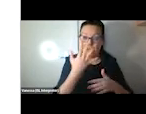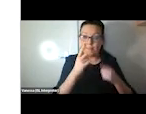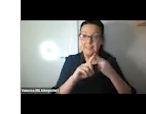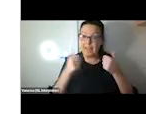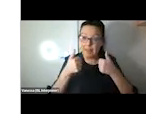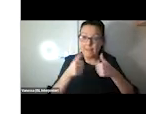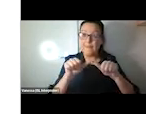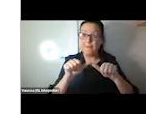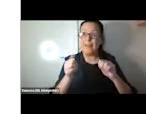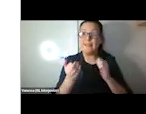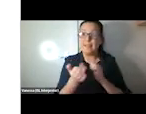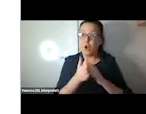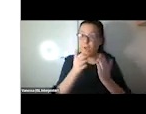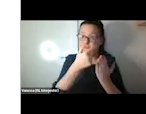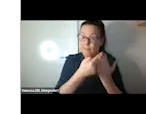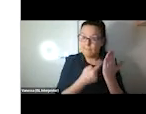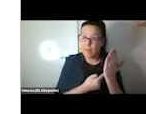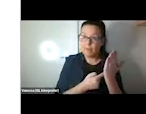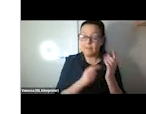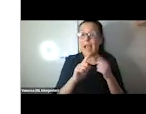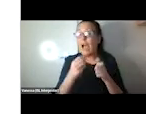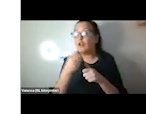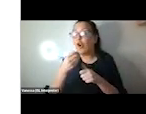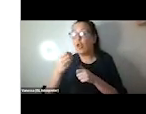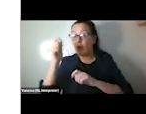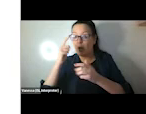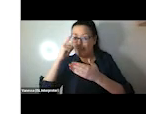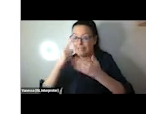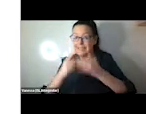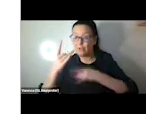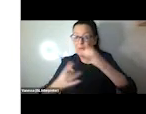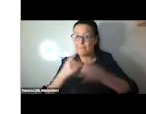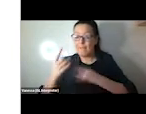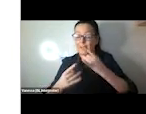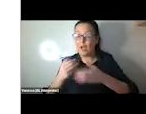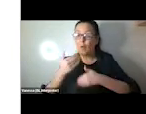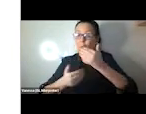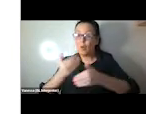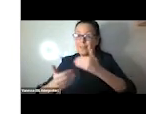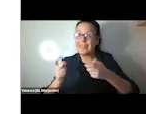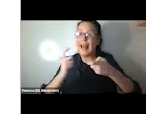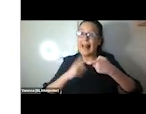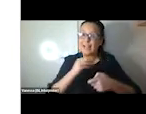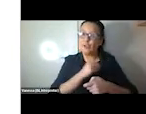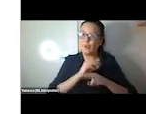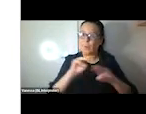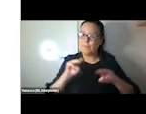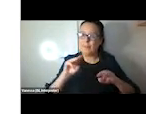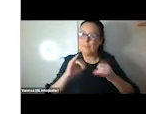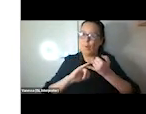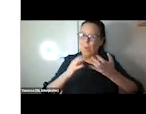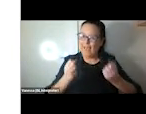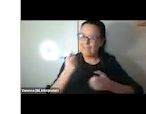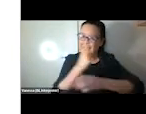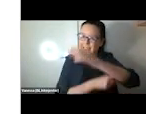policies, and in other decision-making processes concerning issues which relate to persons with disabilities. So that's clearly setting out the